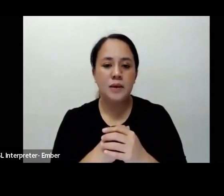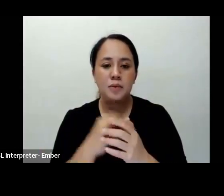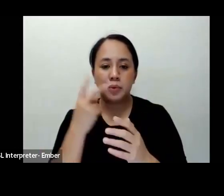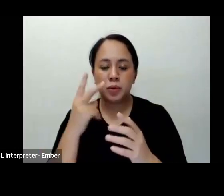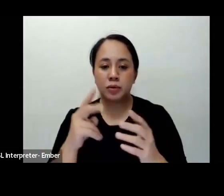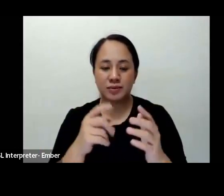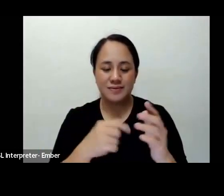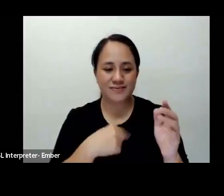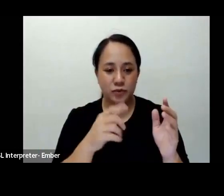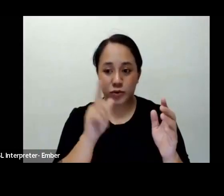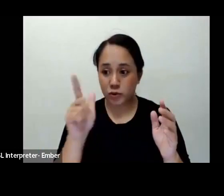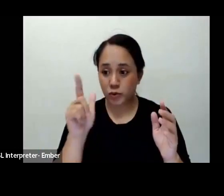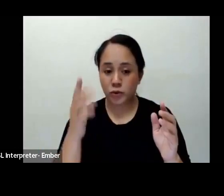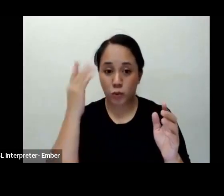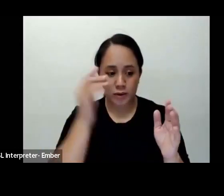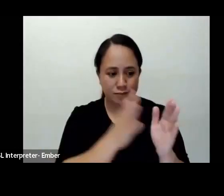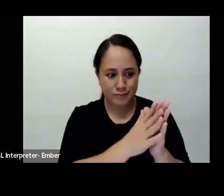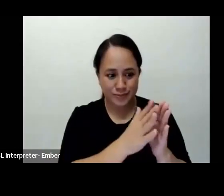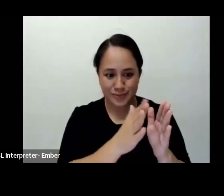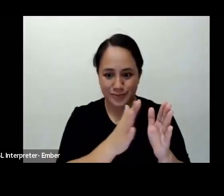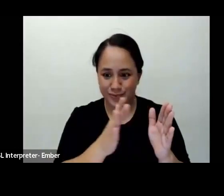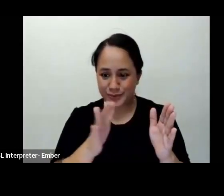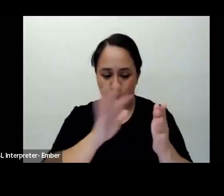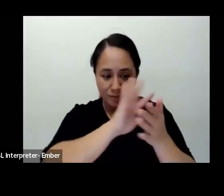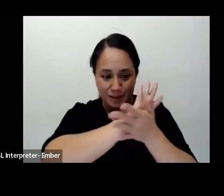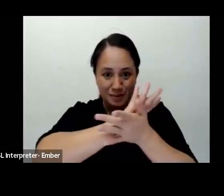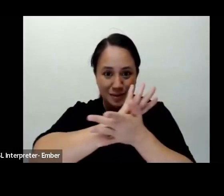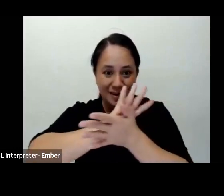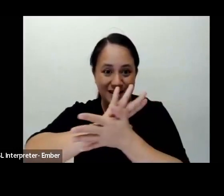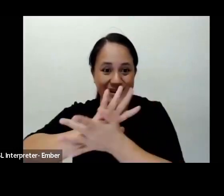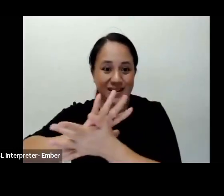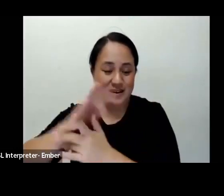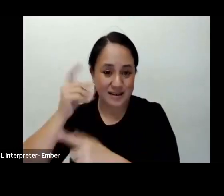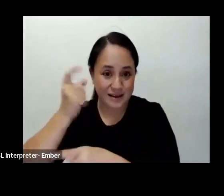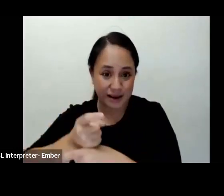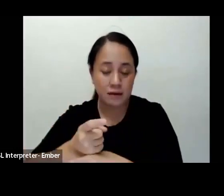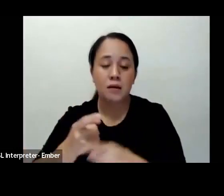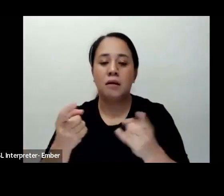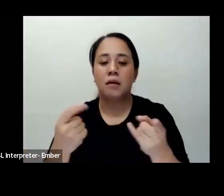pandemic year. And I am